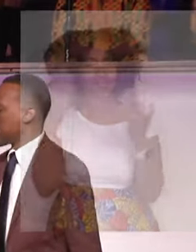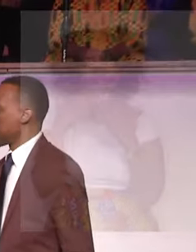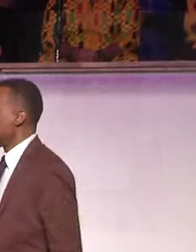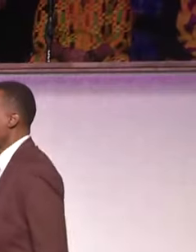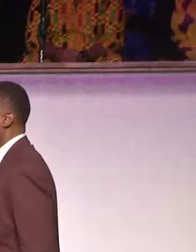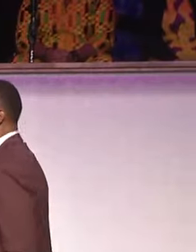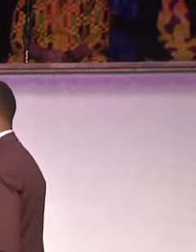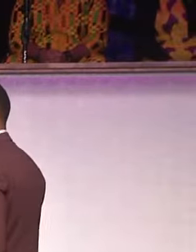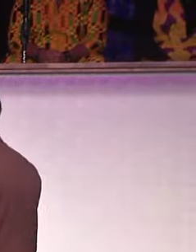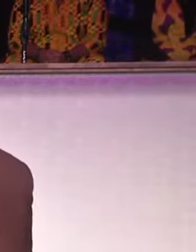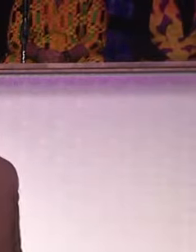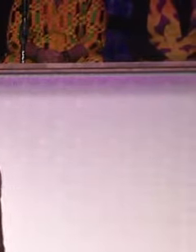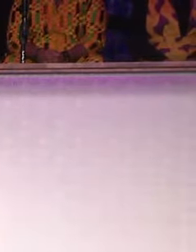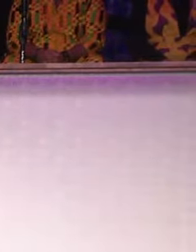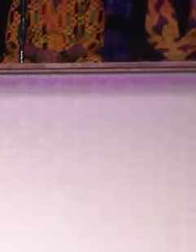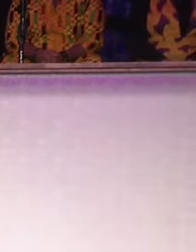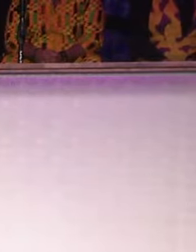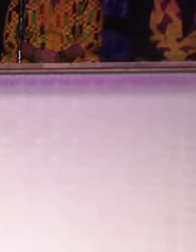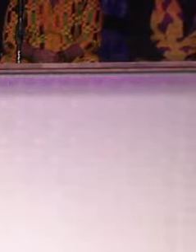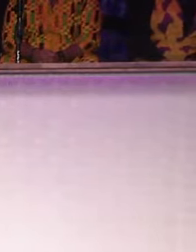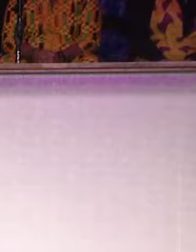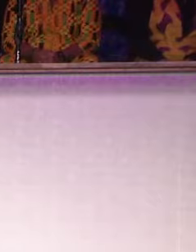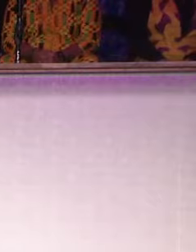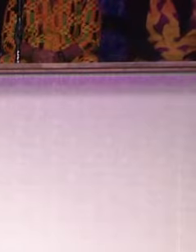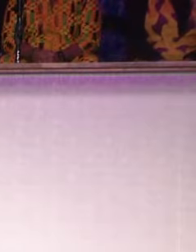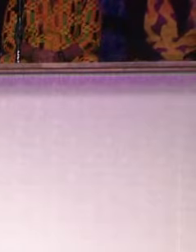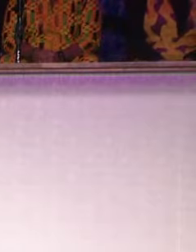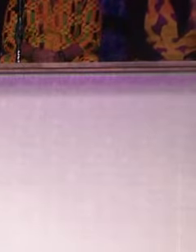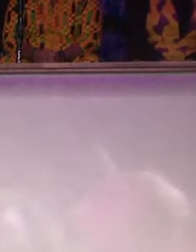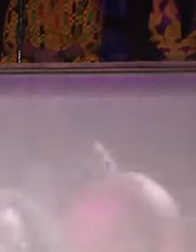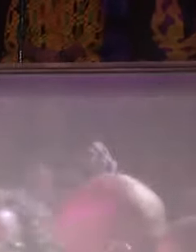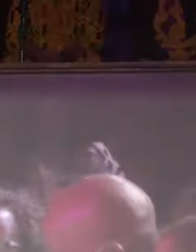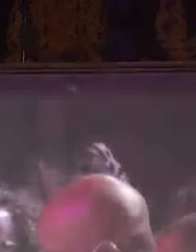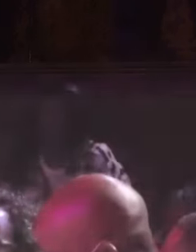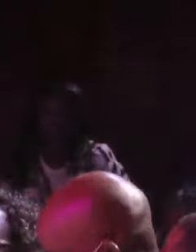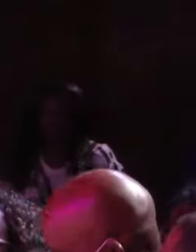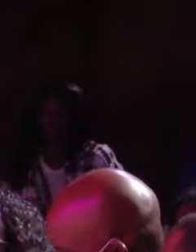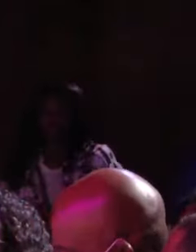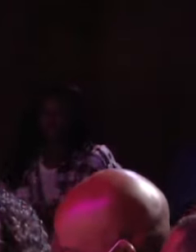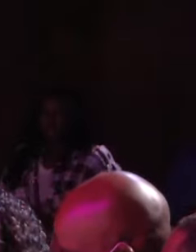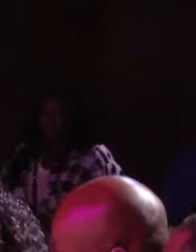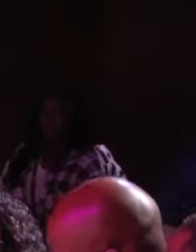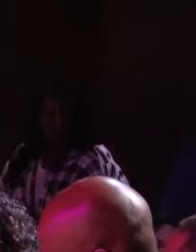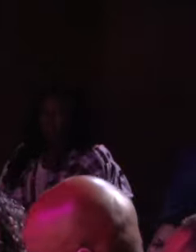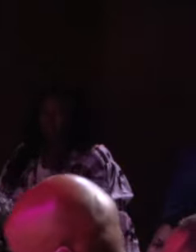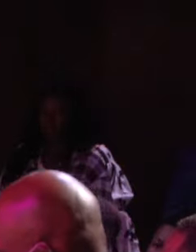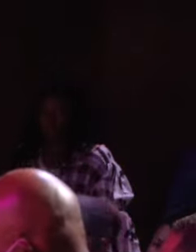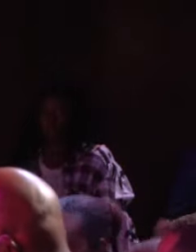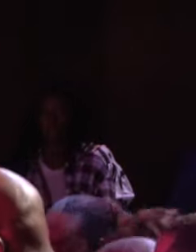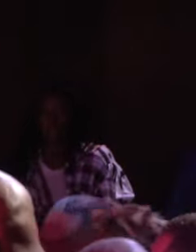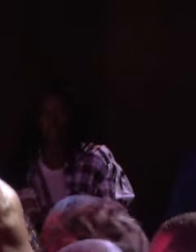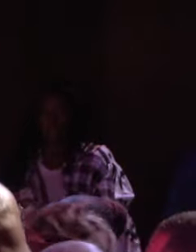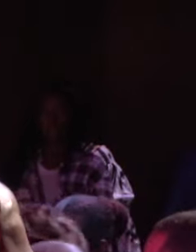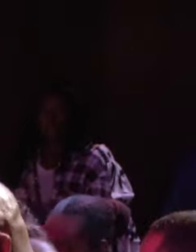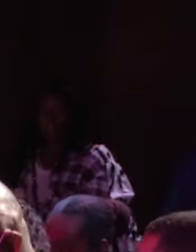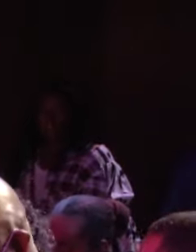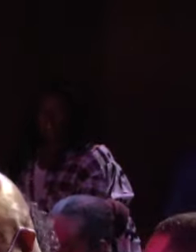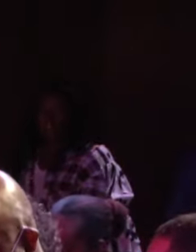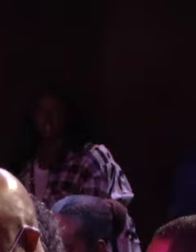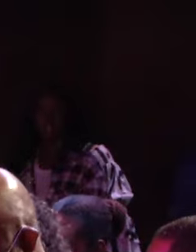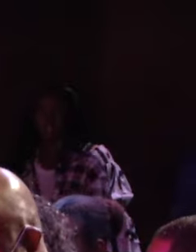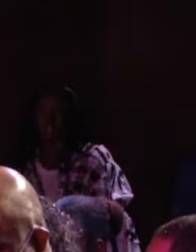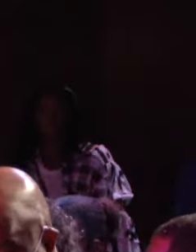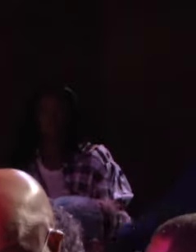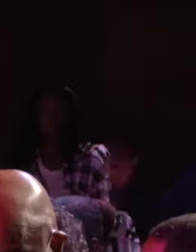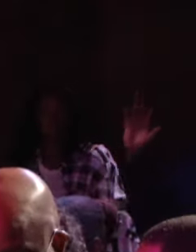Hallelujah. I thank God for the elders and ministers who come to surround them. And now, Father, we receive them. And we pray this